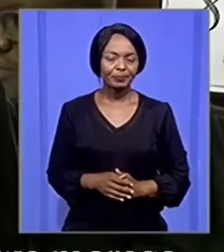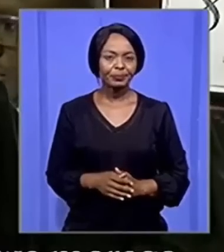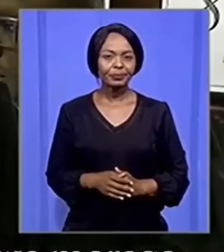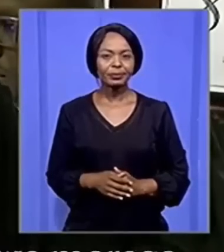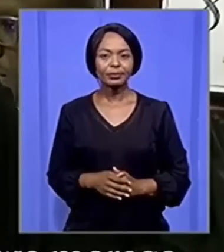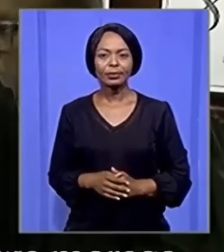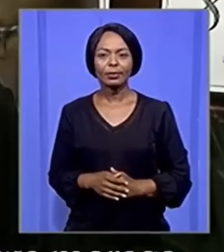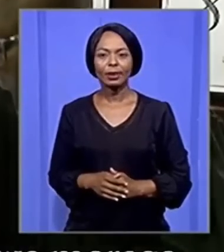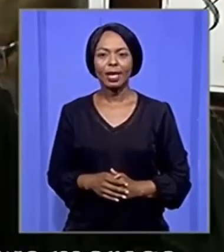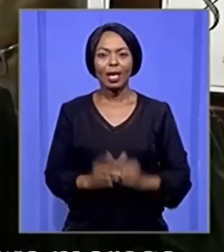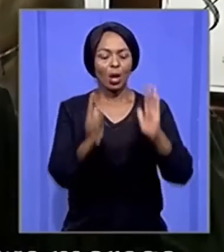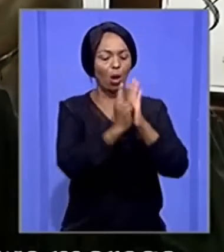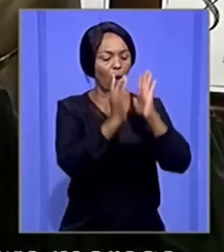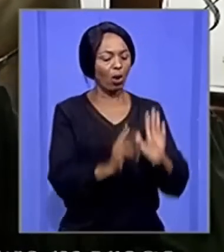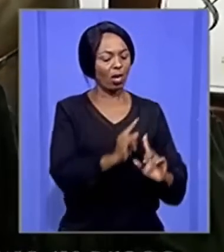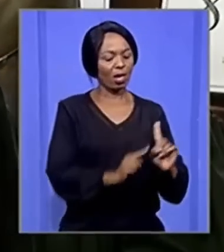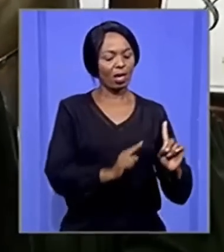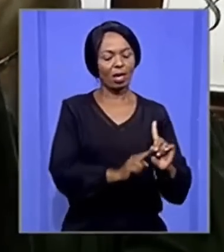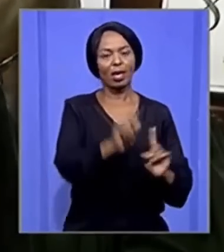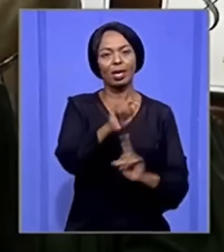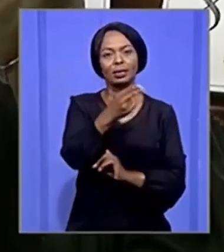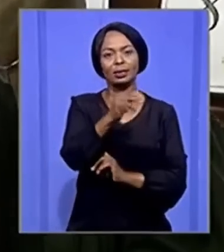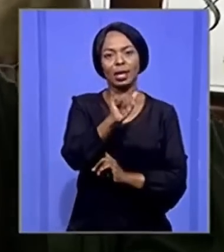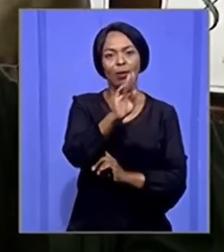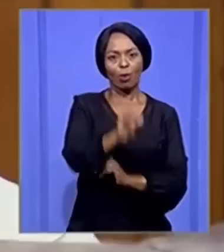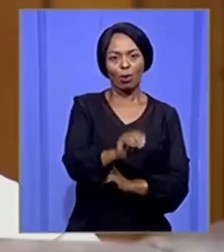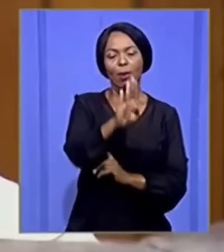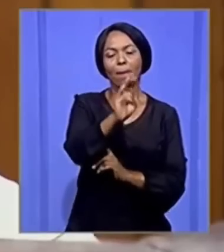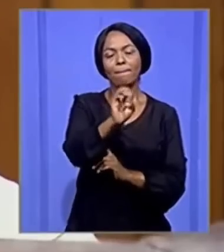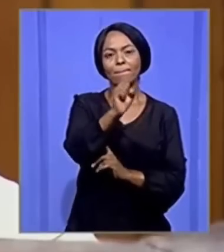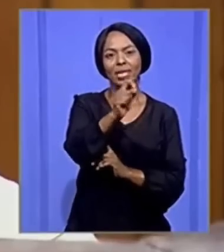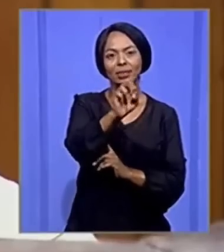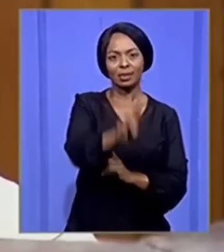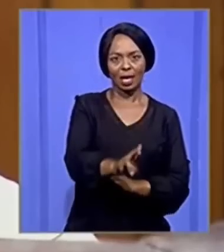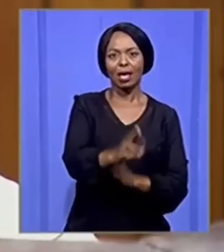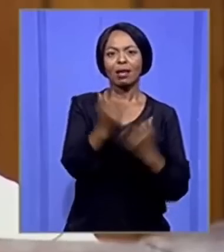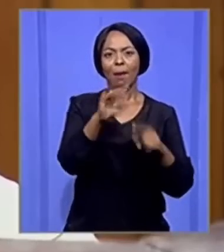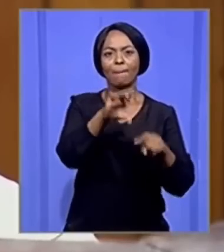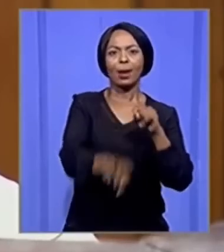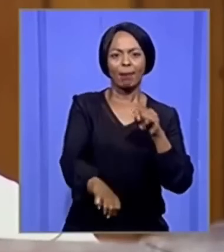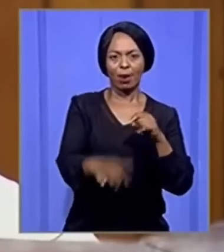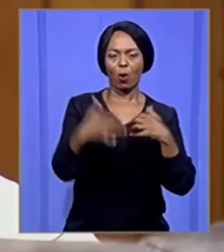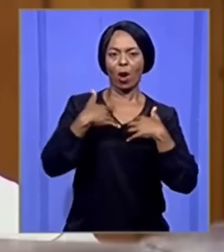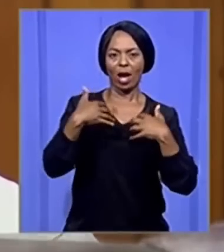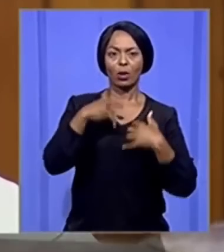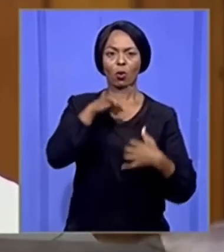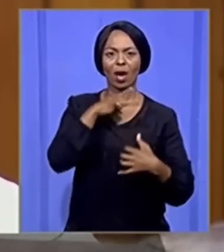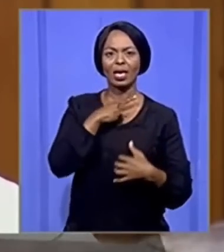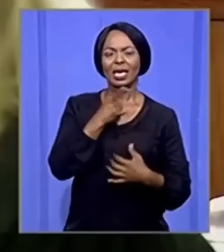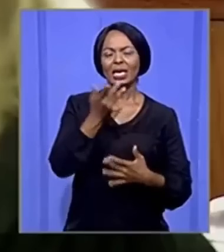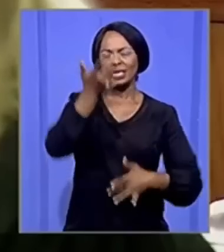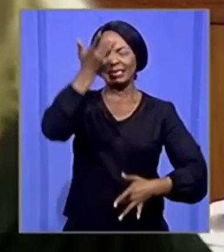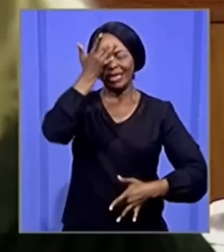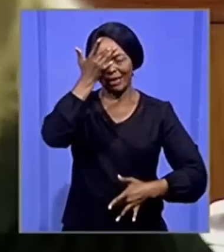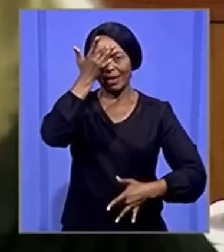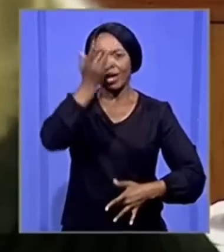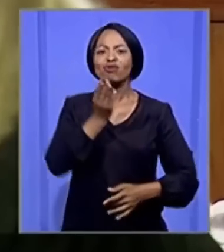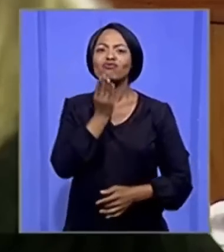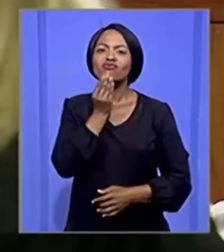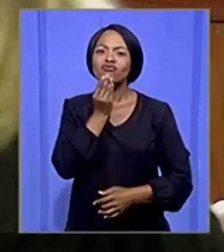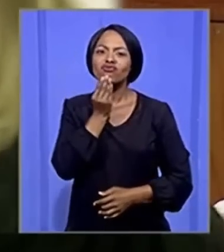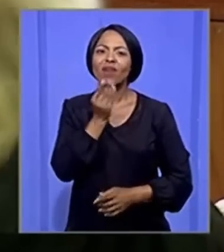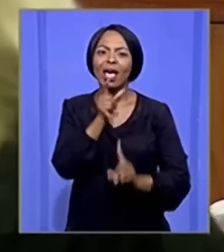Moemedi wa ga Bester o ne a tlhalosetsa lekgotlatshekelo kgolo gore ba tshwenyegile ka bolwetse jwa gagwe jwa sukiri ebile lebaka la ga